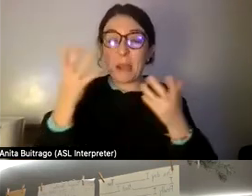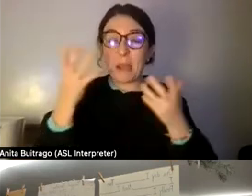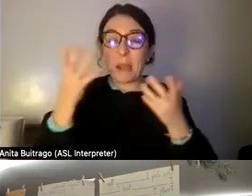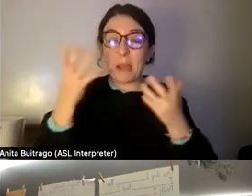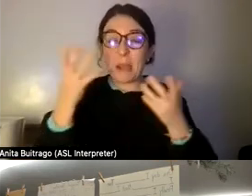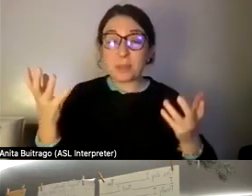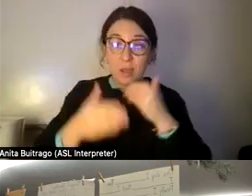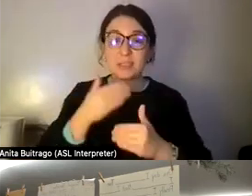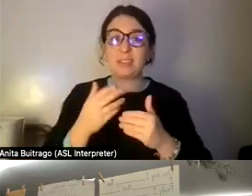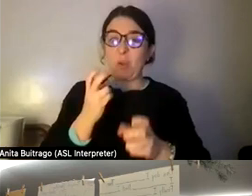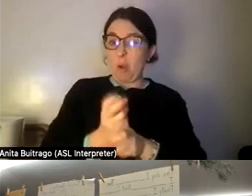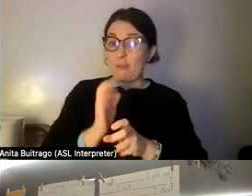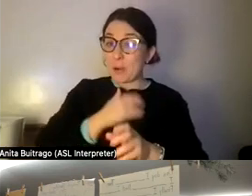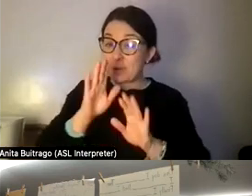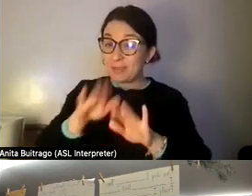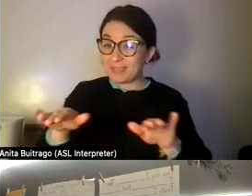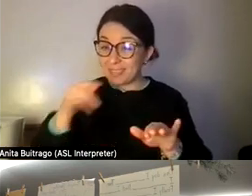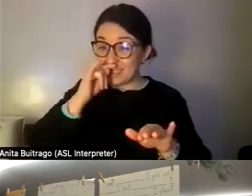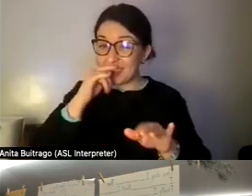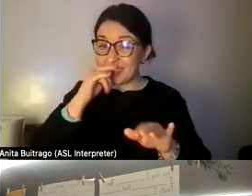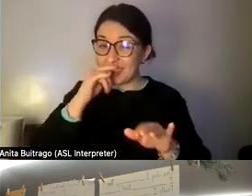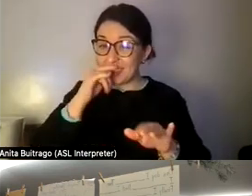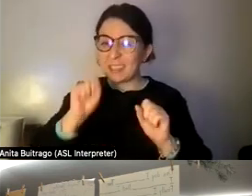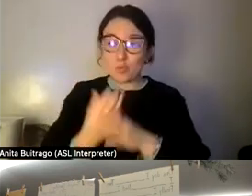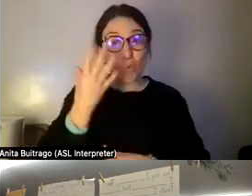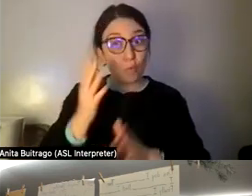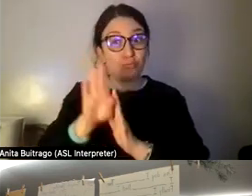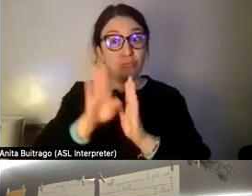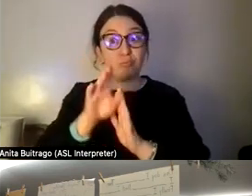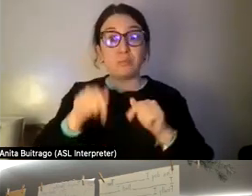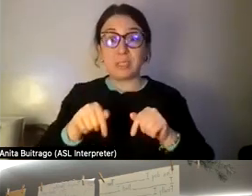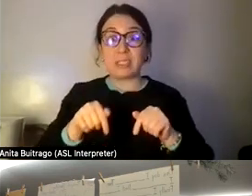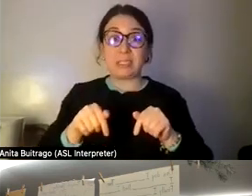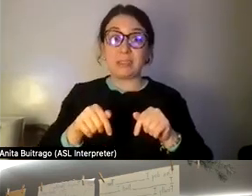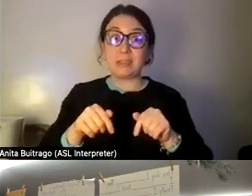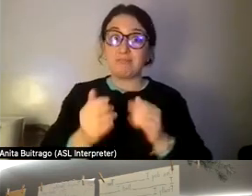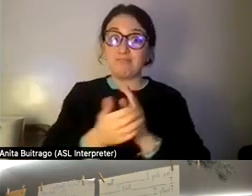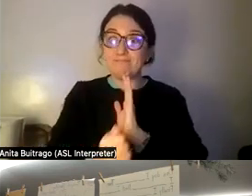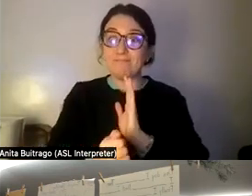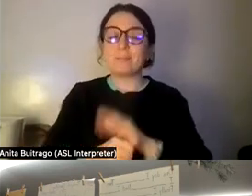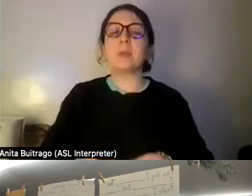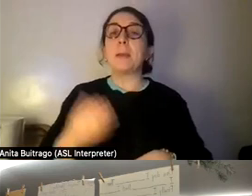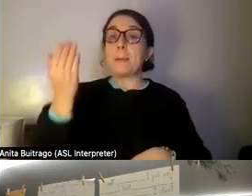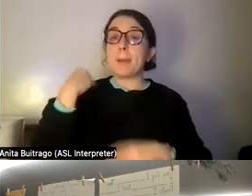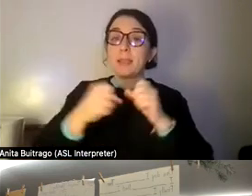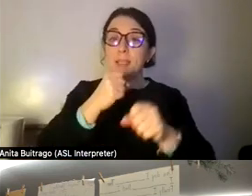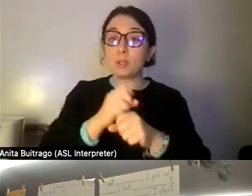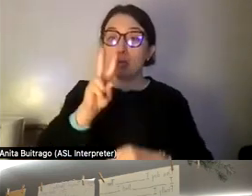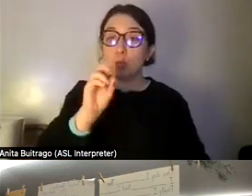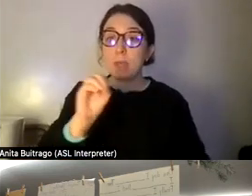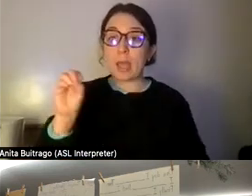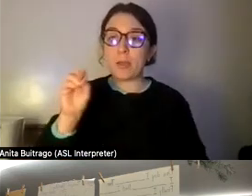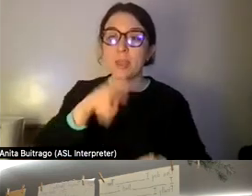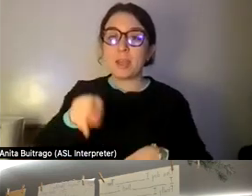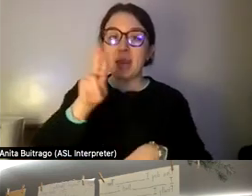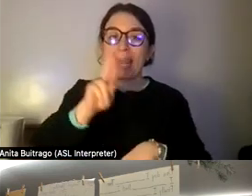sometimes for our kids to be able to grow in this area. So back in 2000, we had something called the National Reading